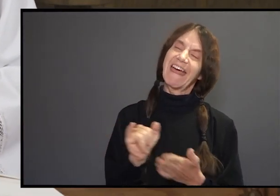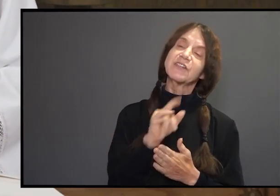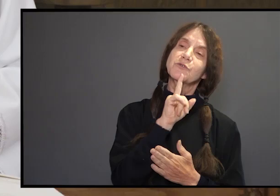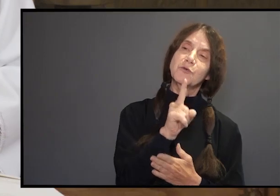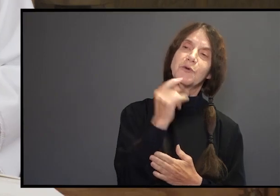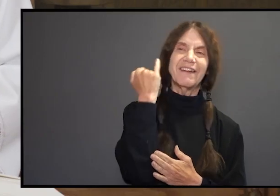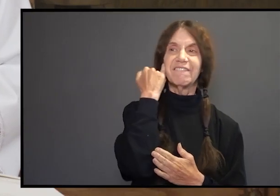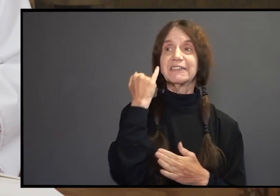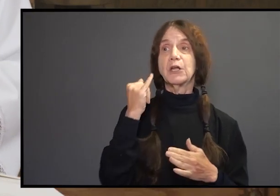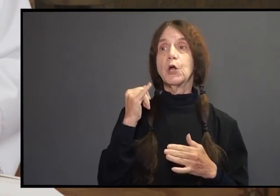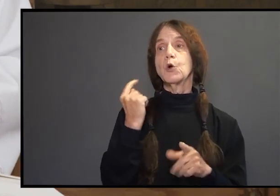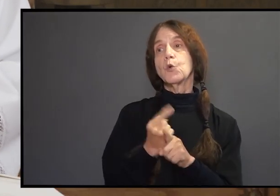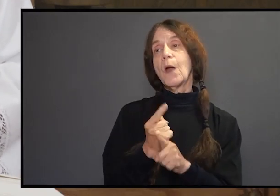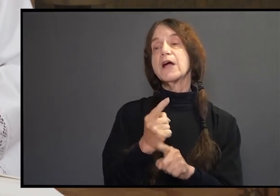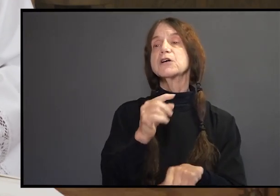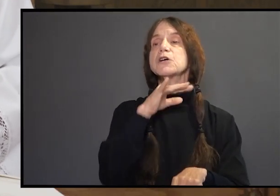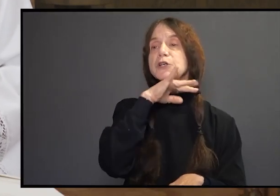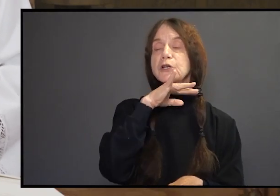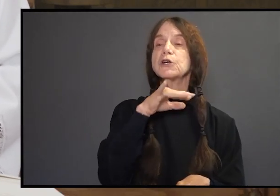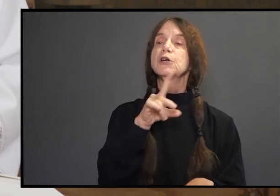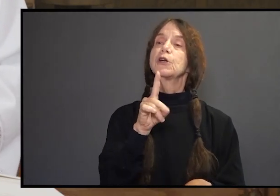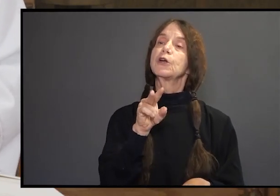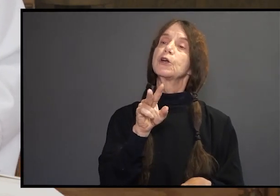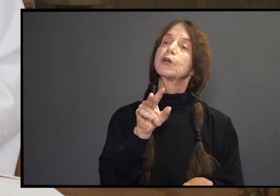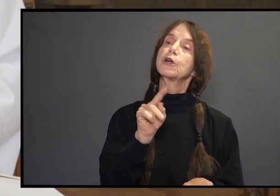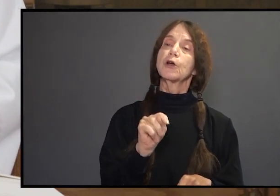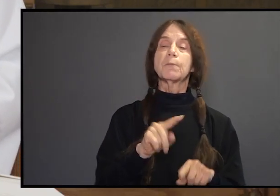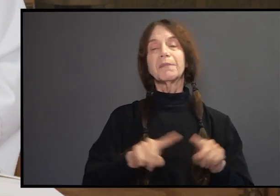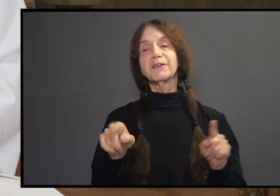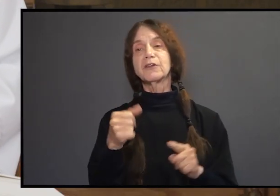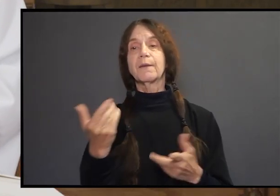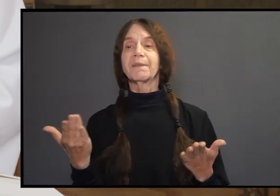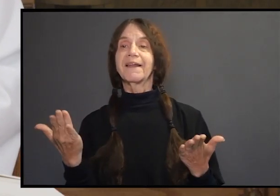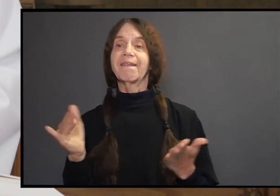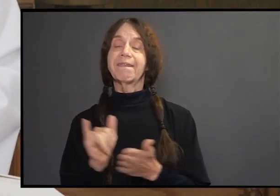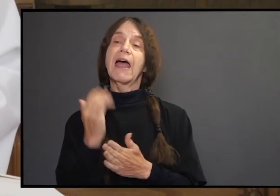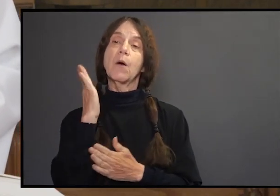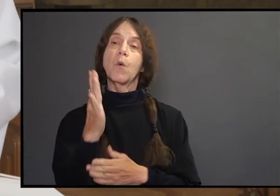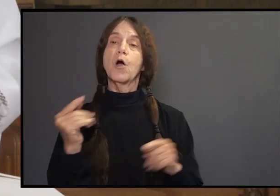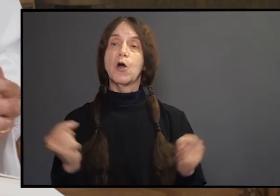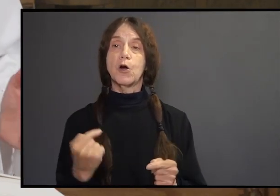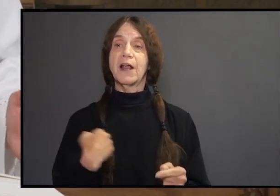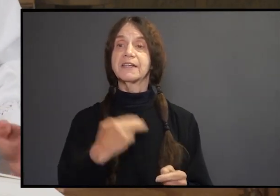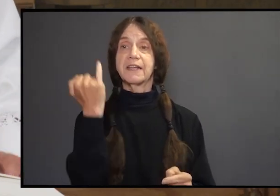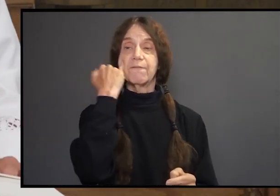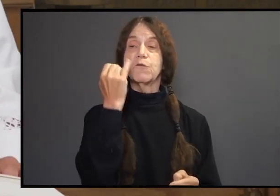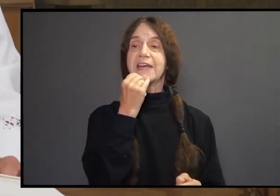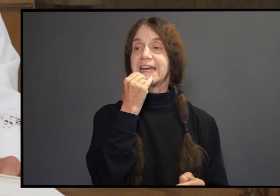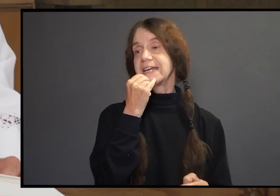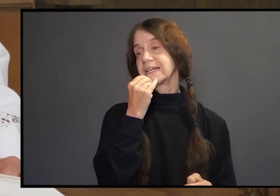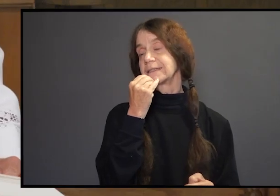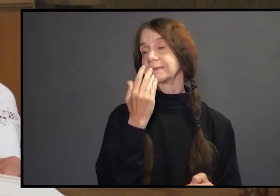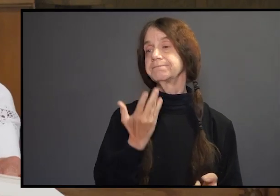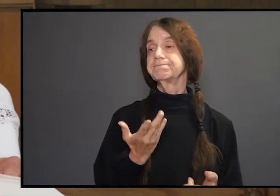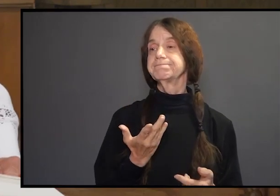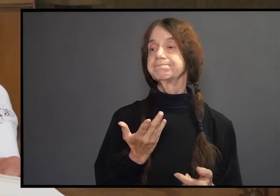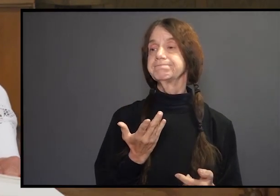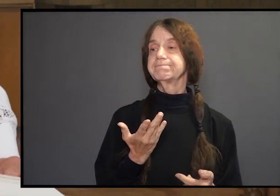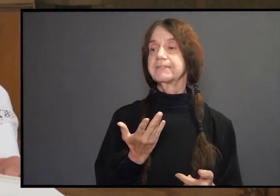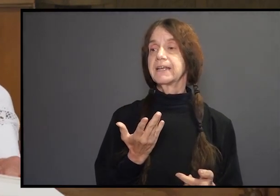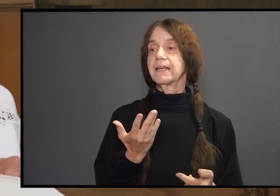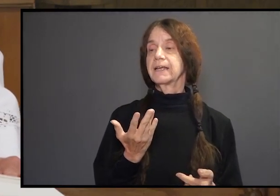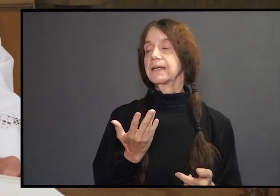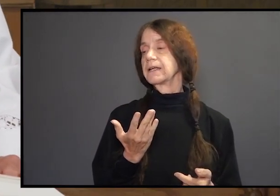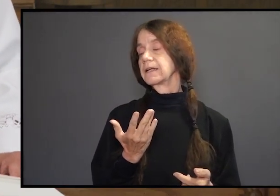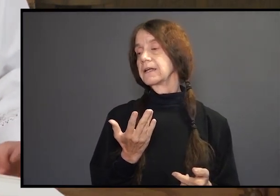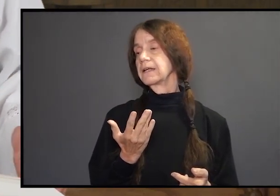it's ordinary dirt, but there are things that can hurt us when we eat them. Every time we have a recall on bagged